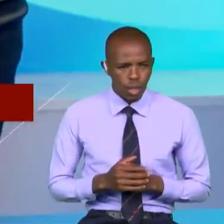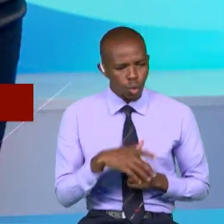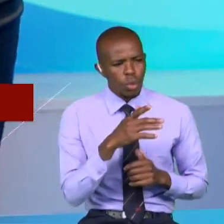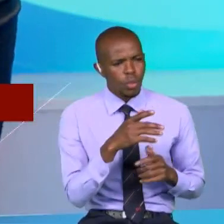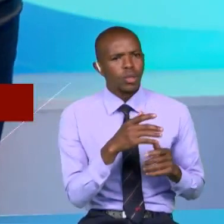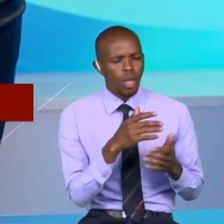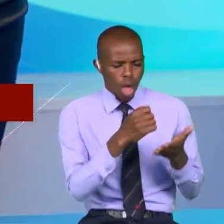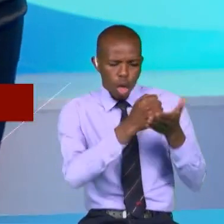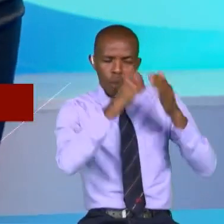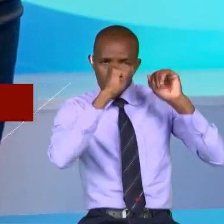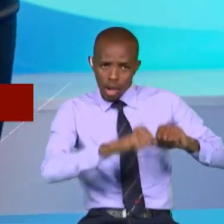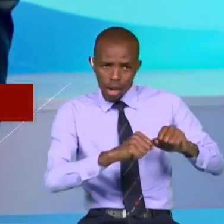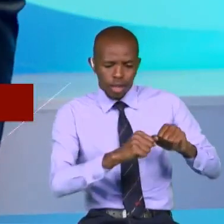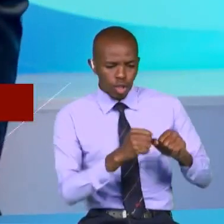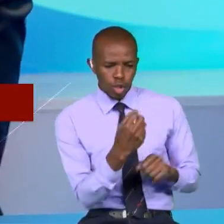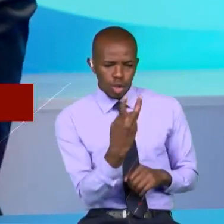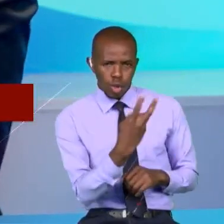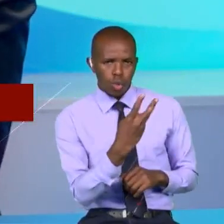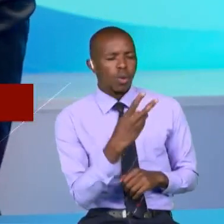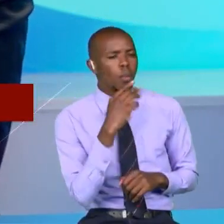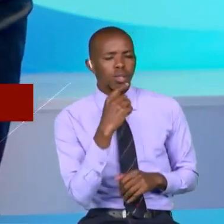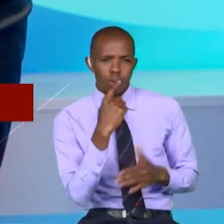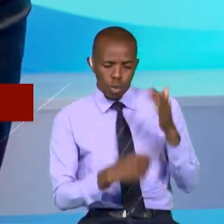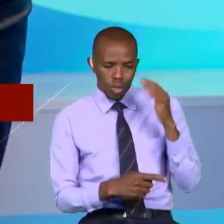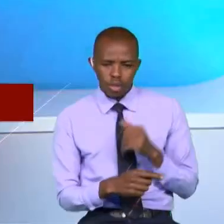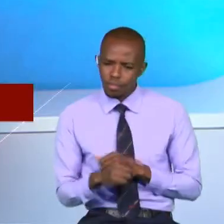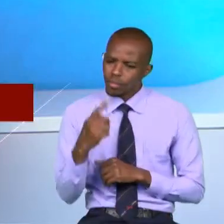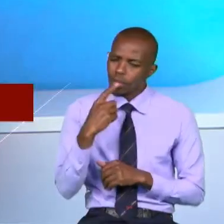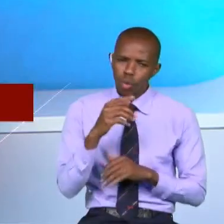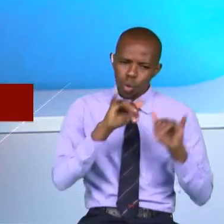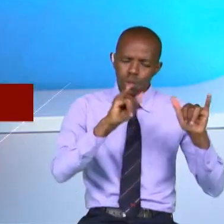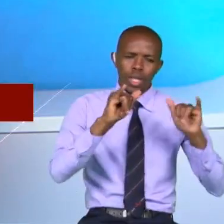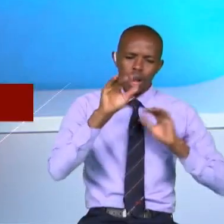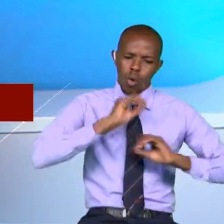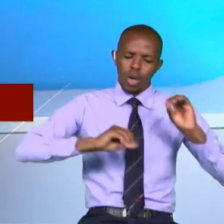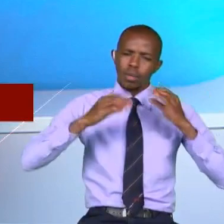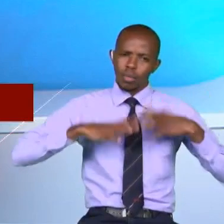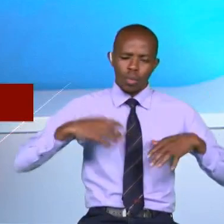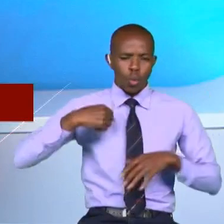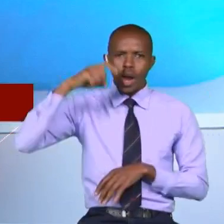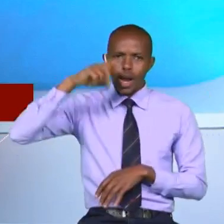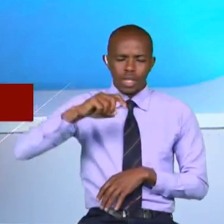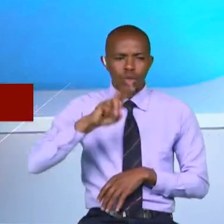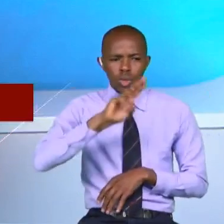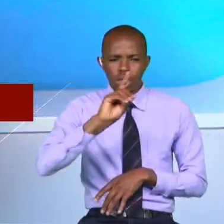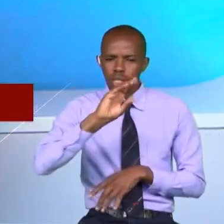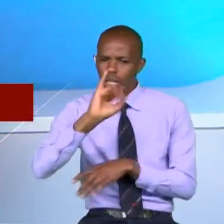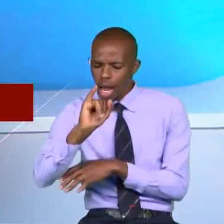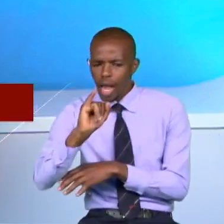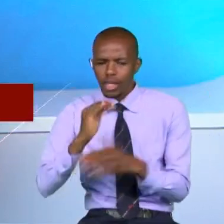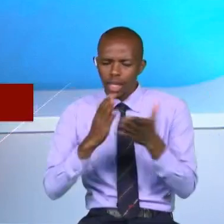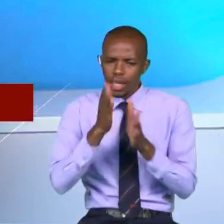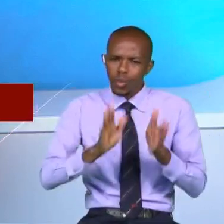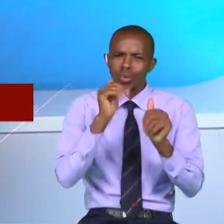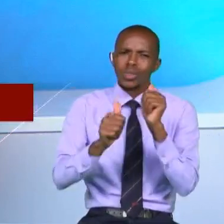here. These two gentlemen are saying, he's saying those are looters. He's saying, no, we need to use DCI in the right way. Which